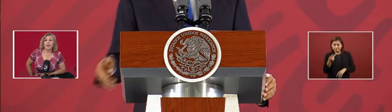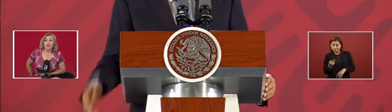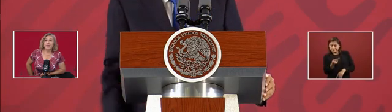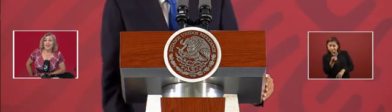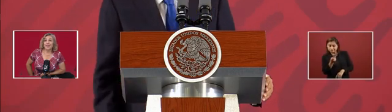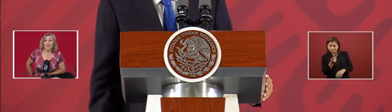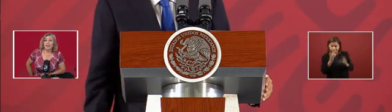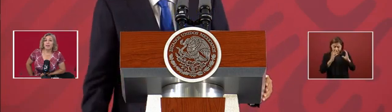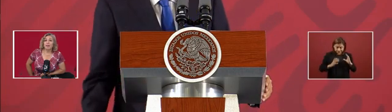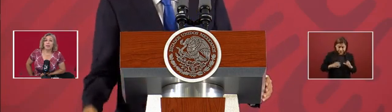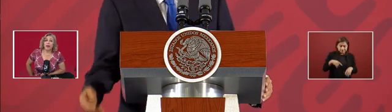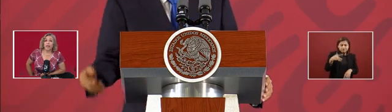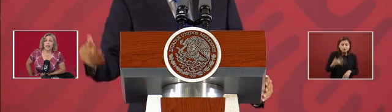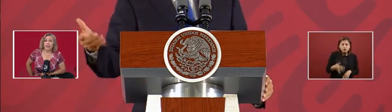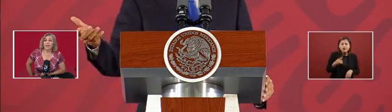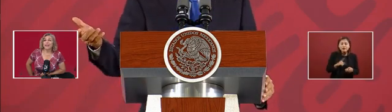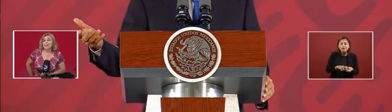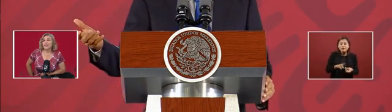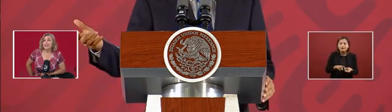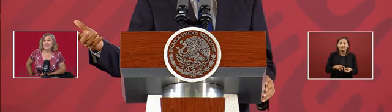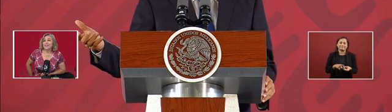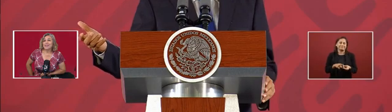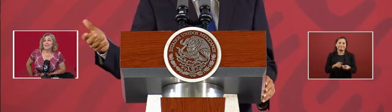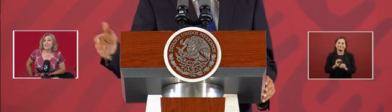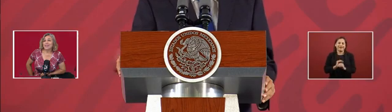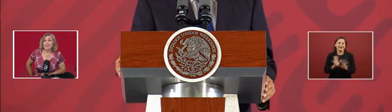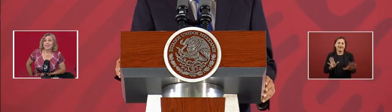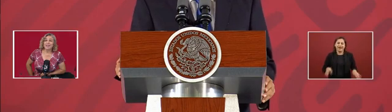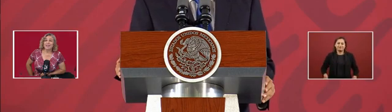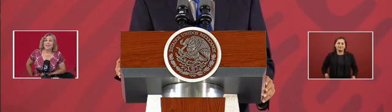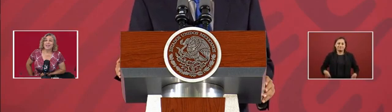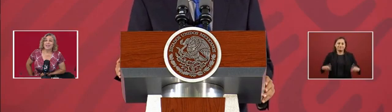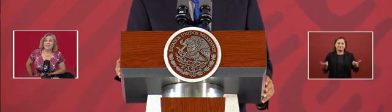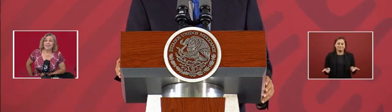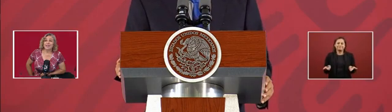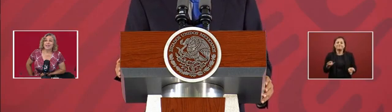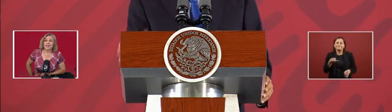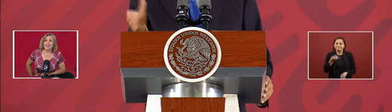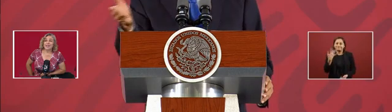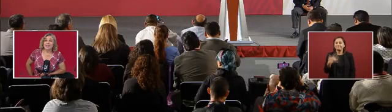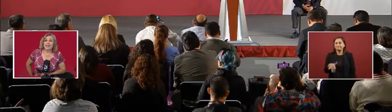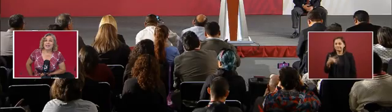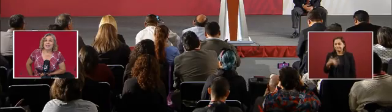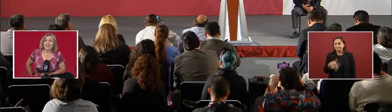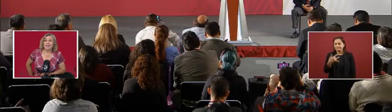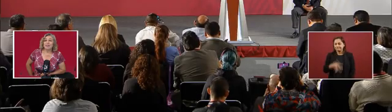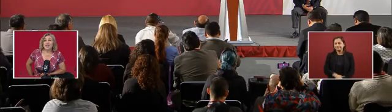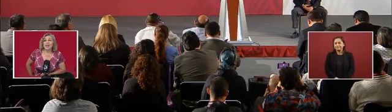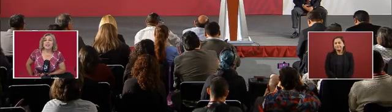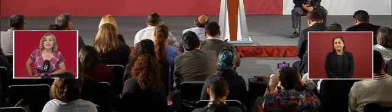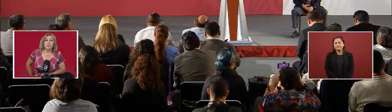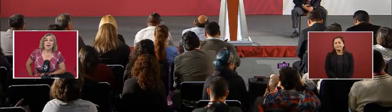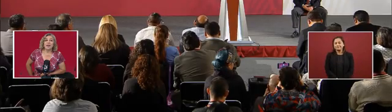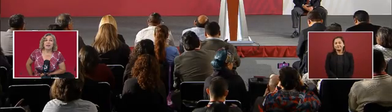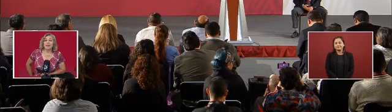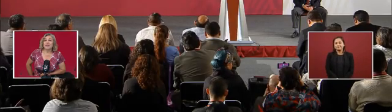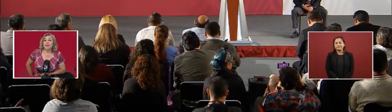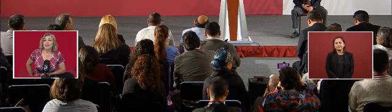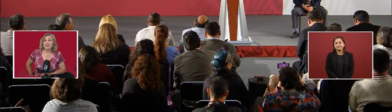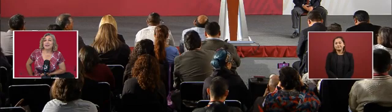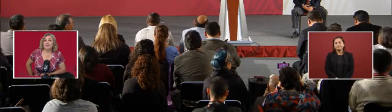that when they, toque it's proponer my turn to a propose